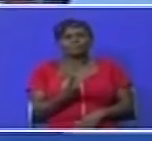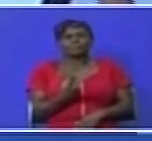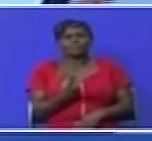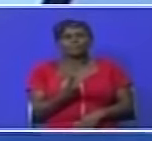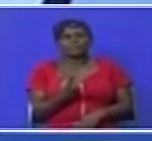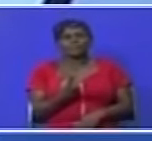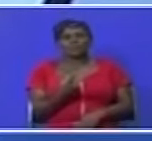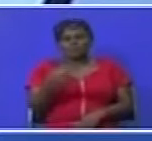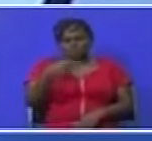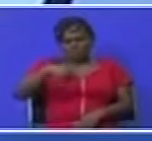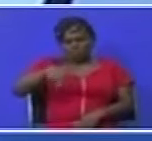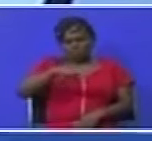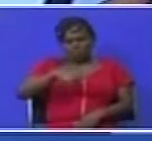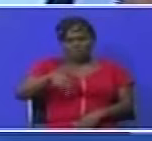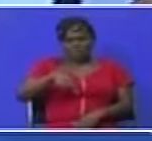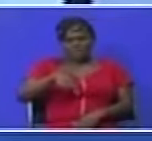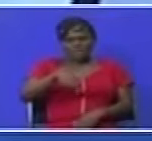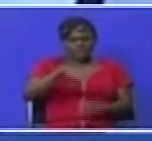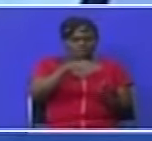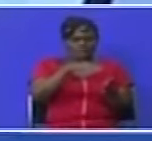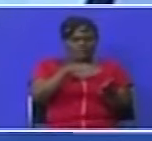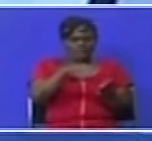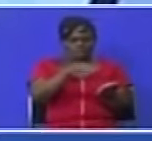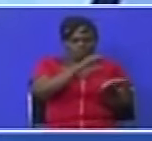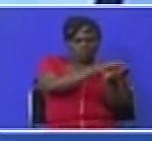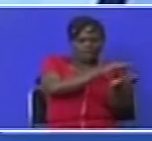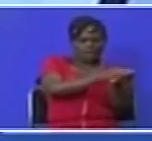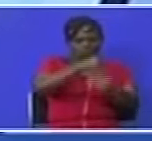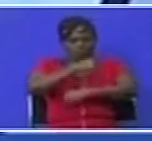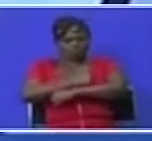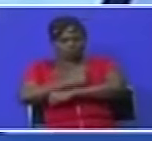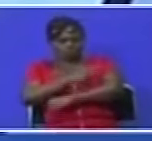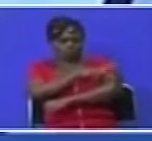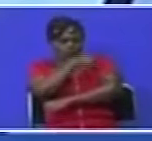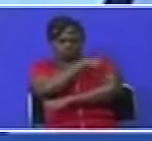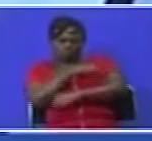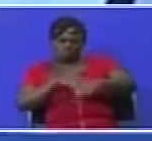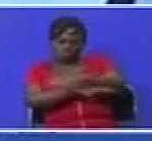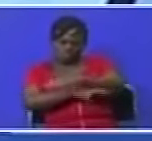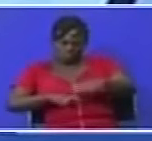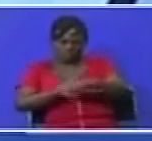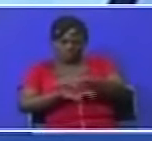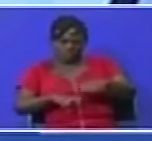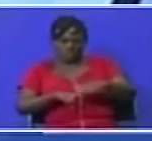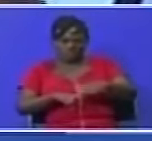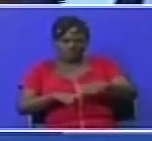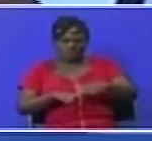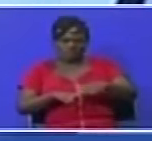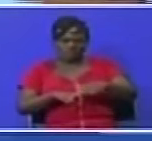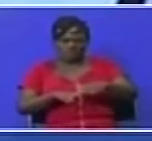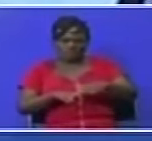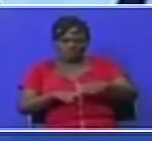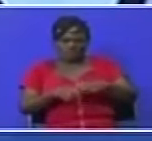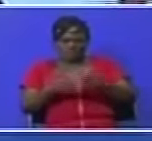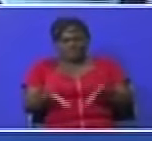we steal bank, we rob from the schools, from hospitals, and then now politicians have robbed from us.